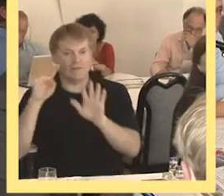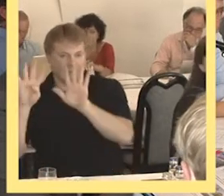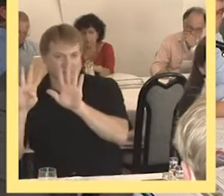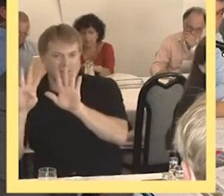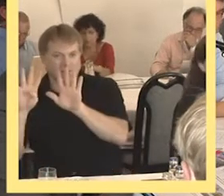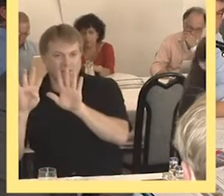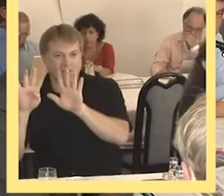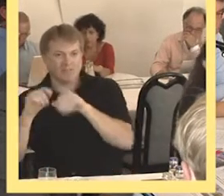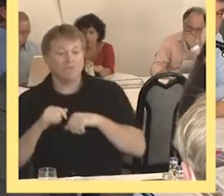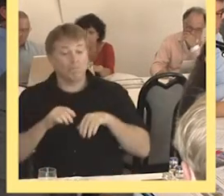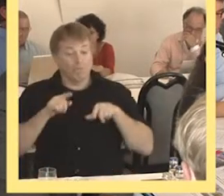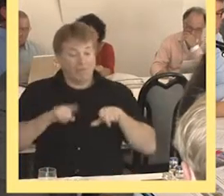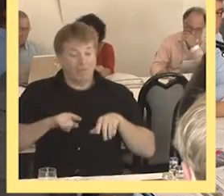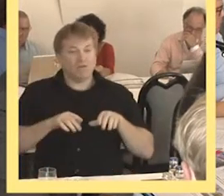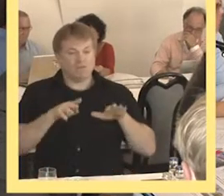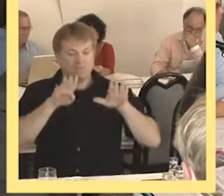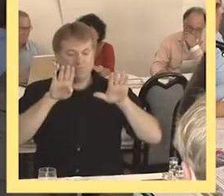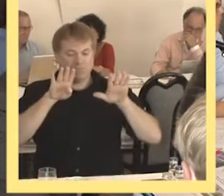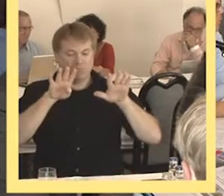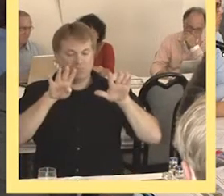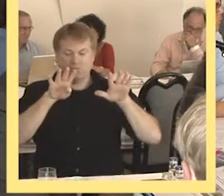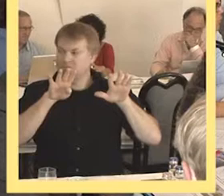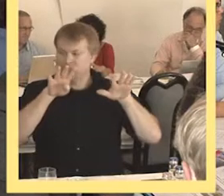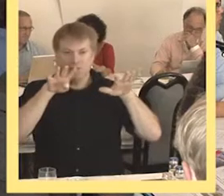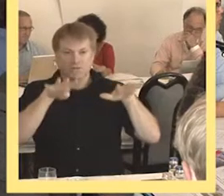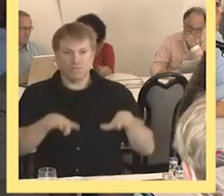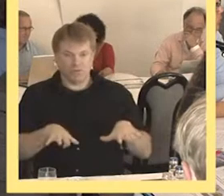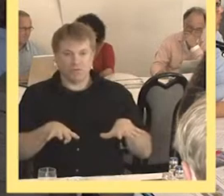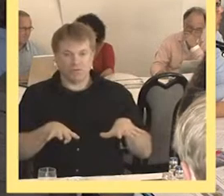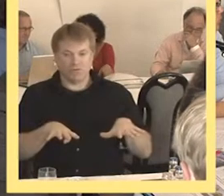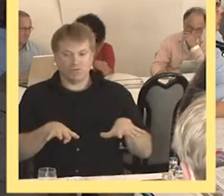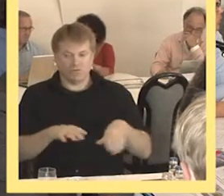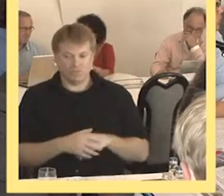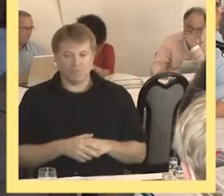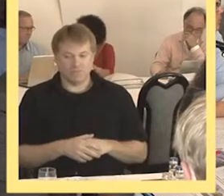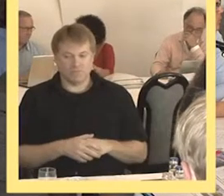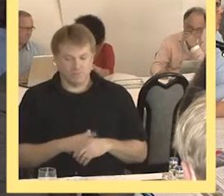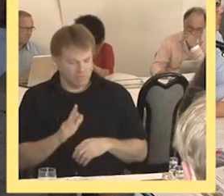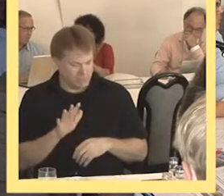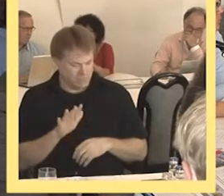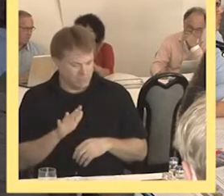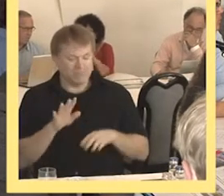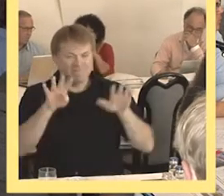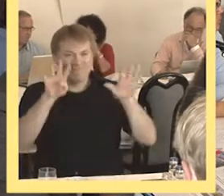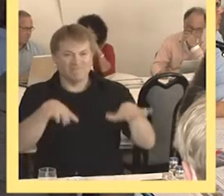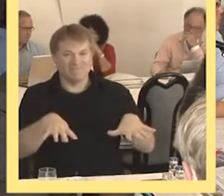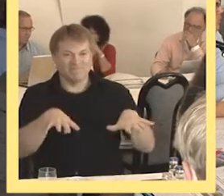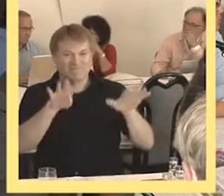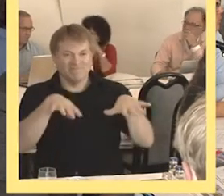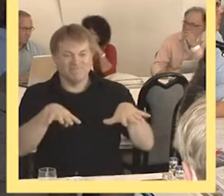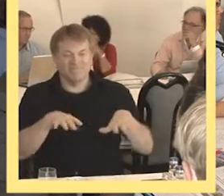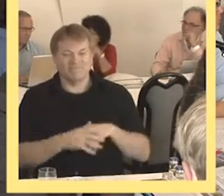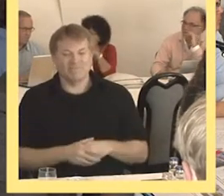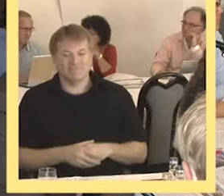will summarize our results there and discuss in, I hope, a lot of you also in this group.